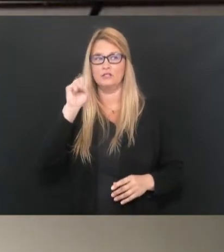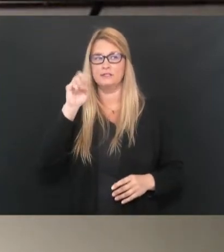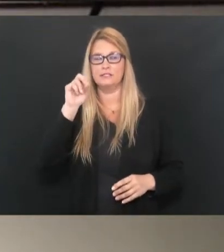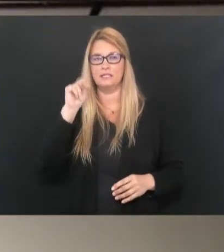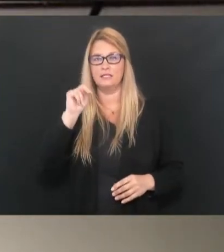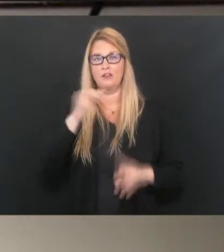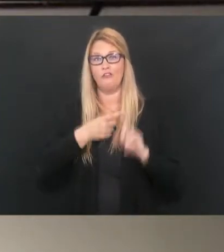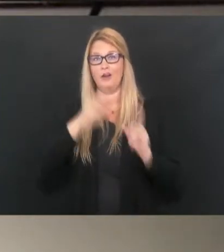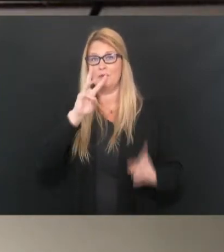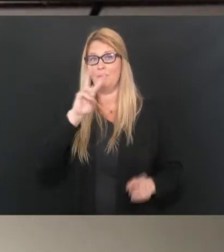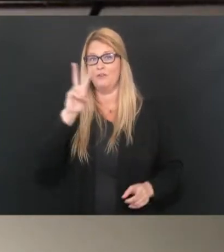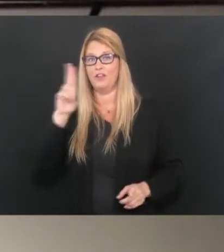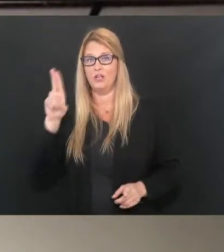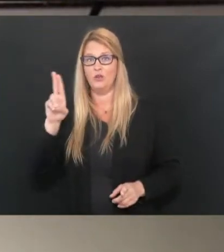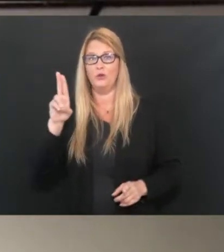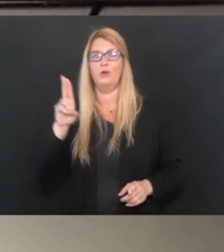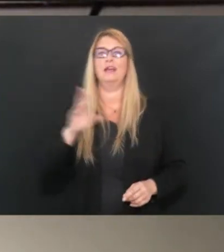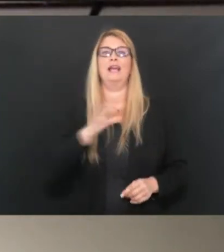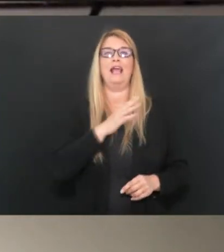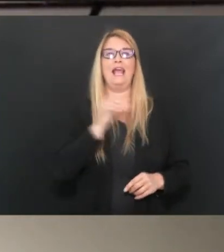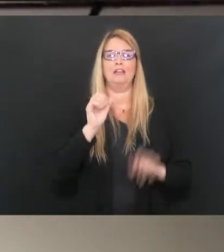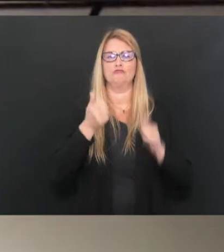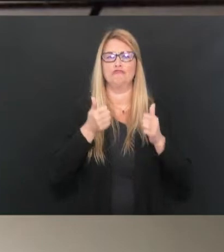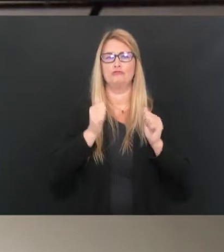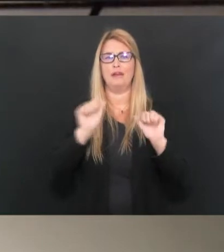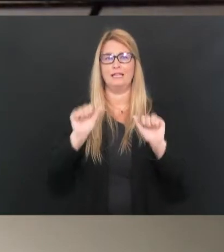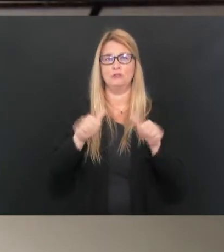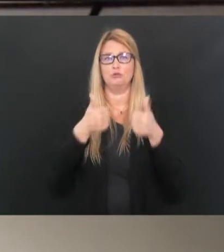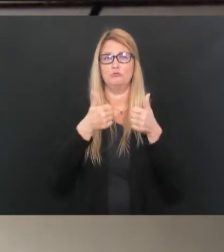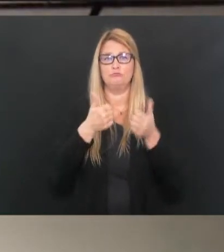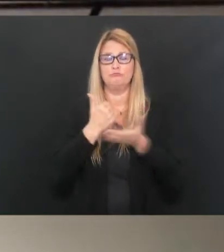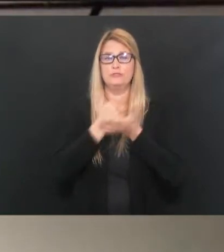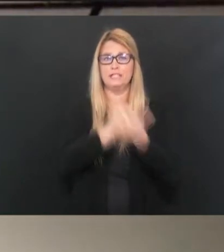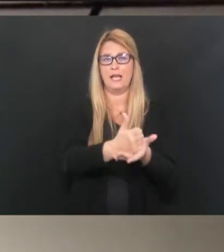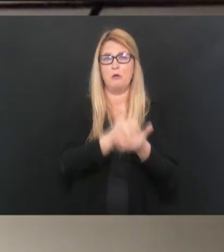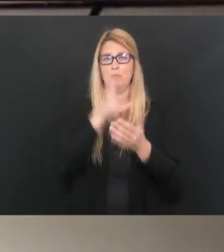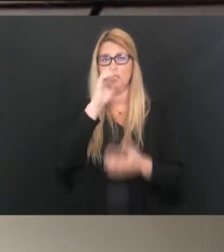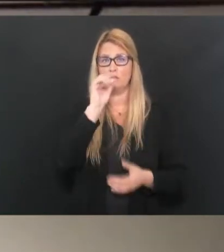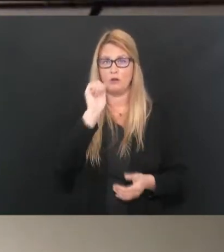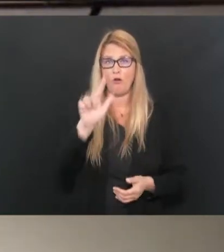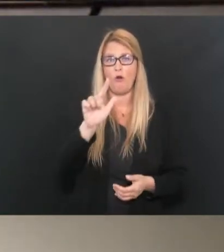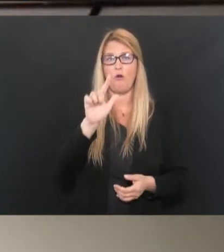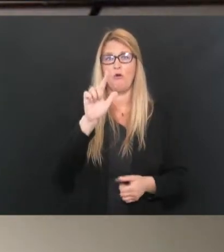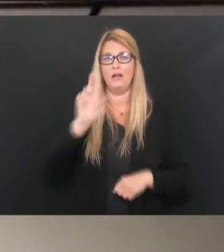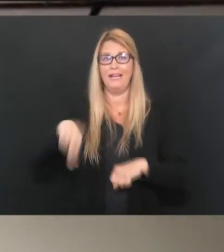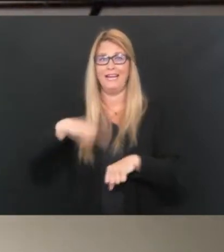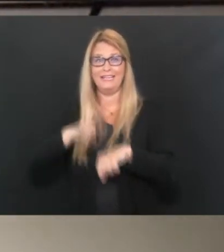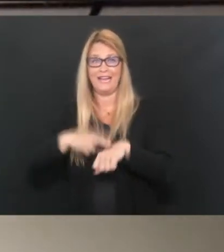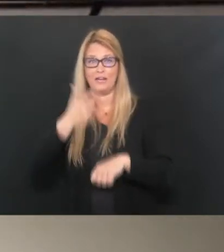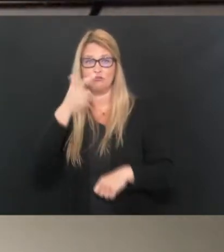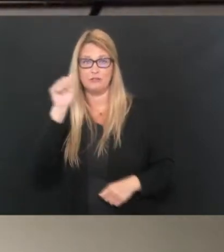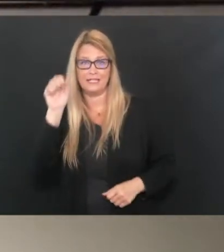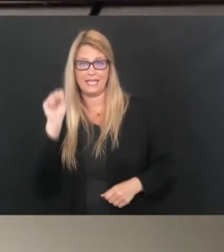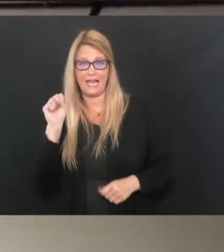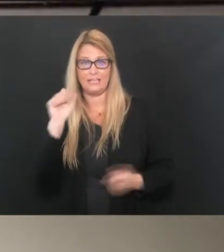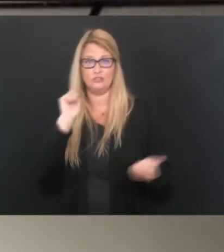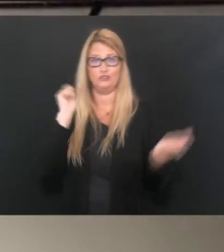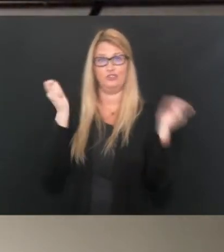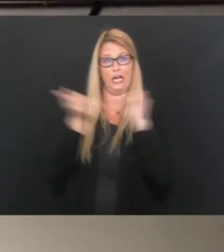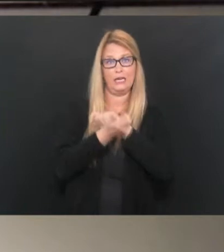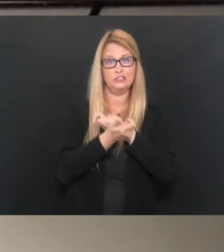now with the Department of Energy, to try to help coal and natural gas communities transition and try to